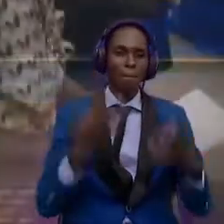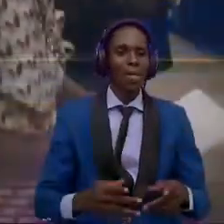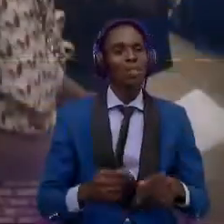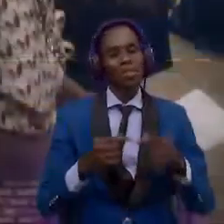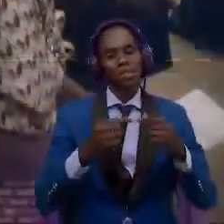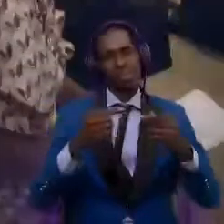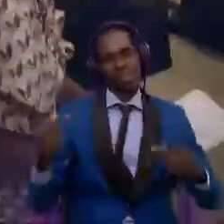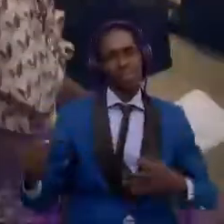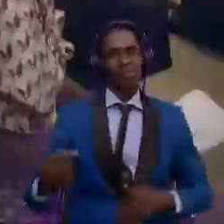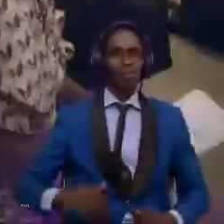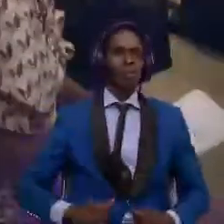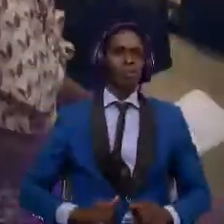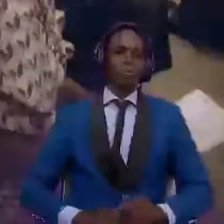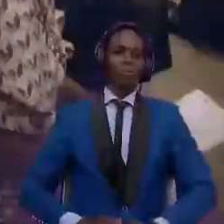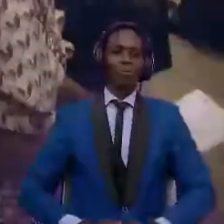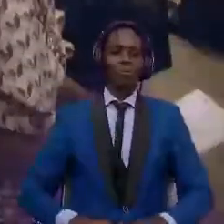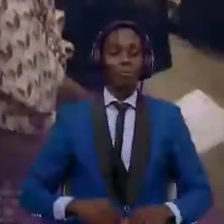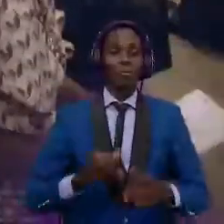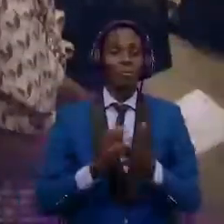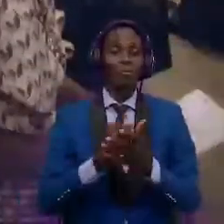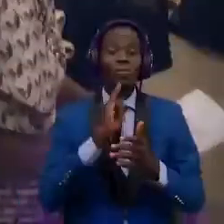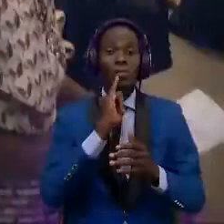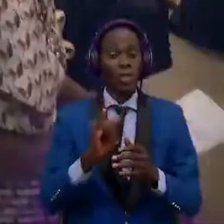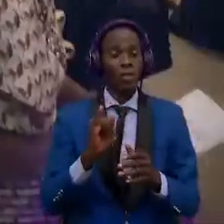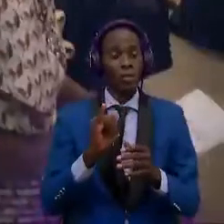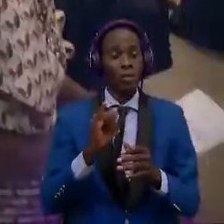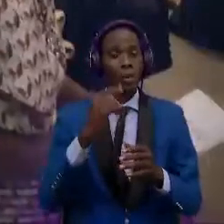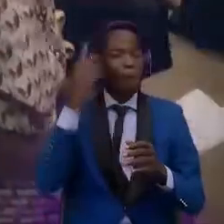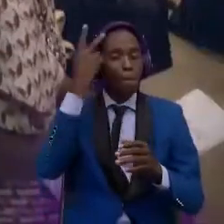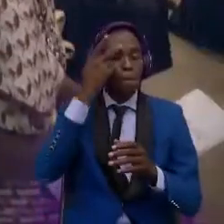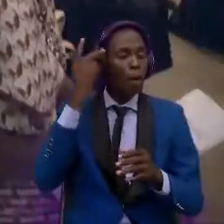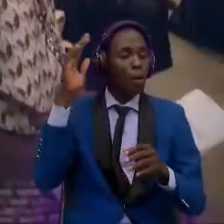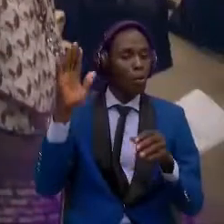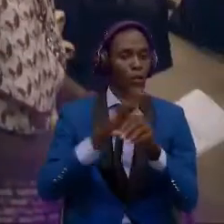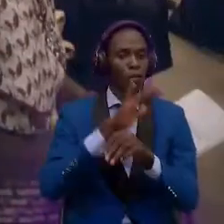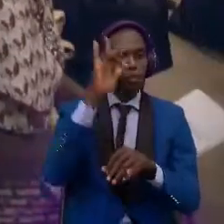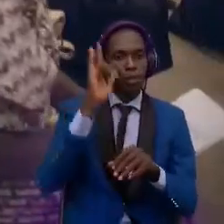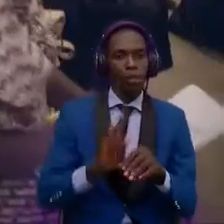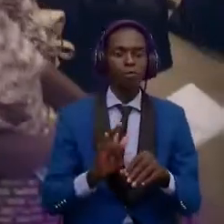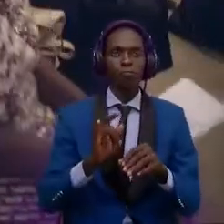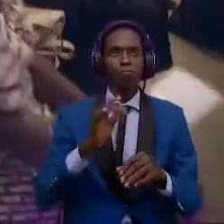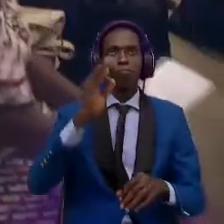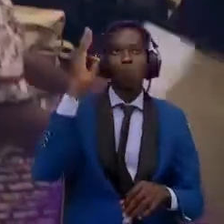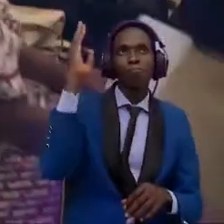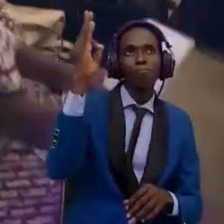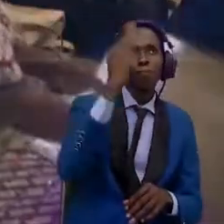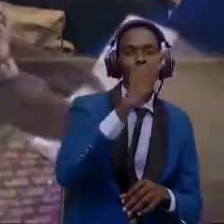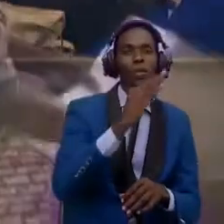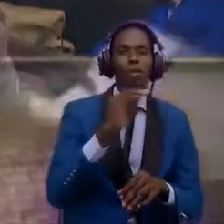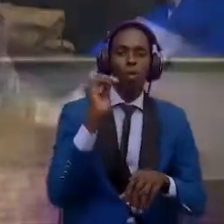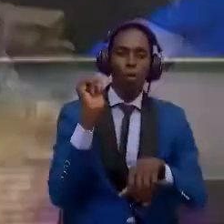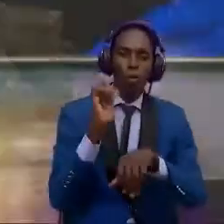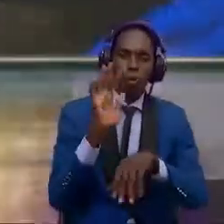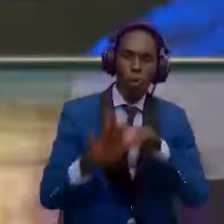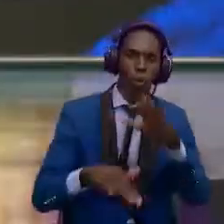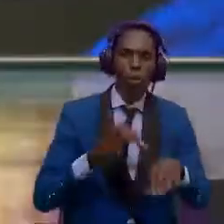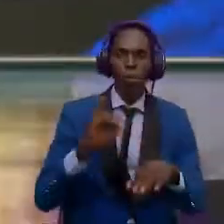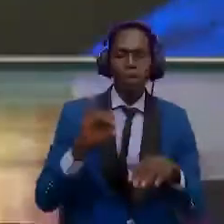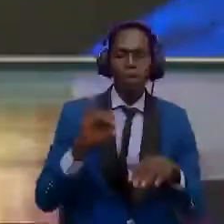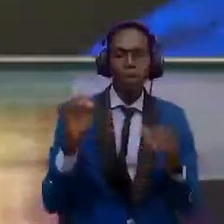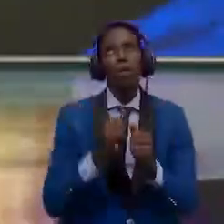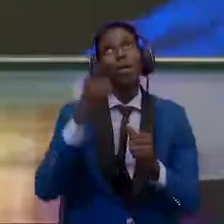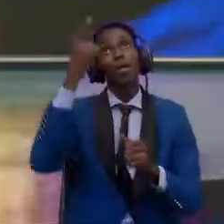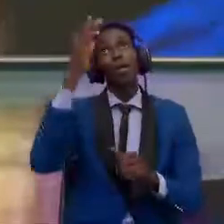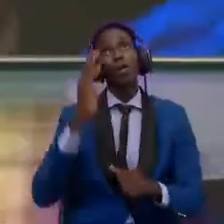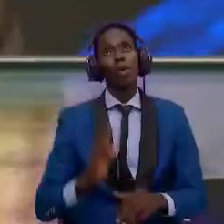That's purposefully witnessing and purposefully working with God amidst